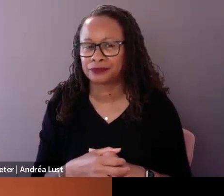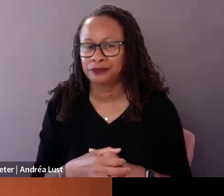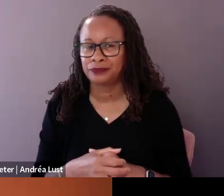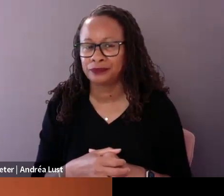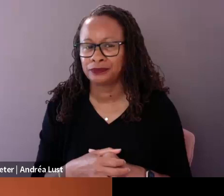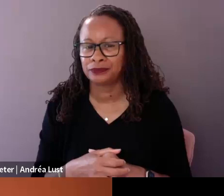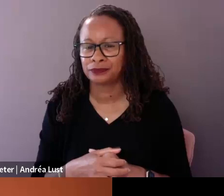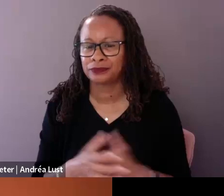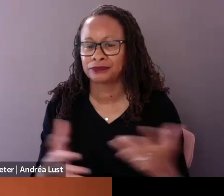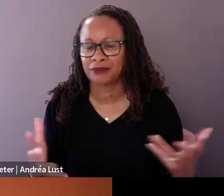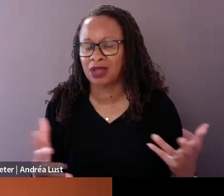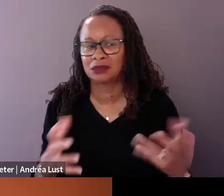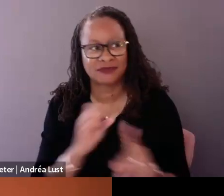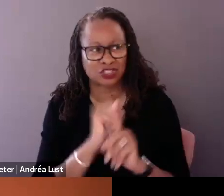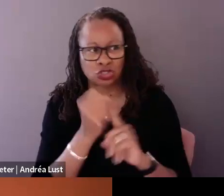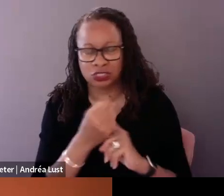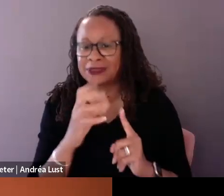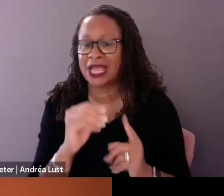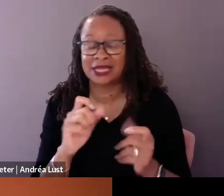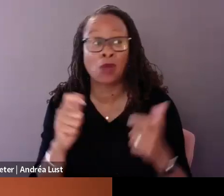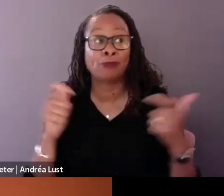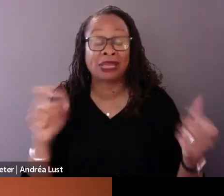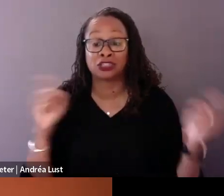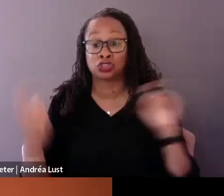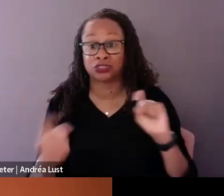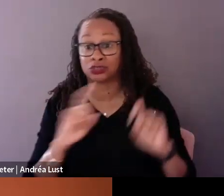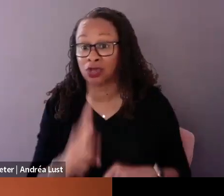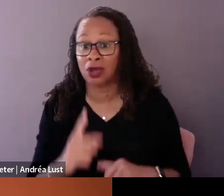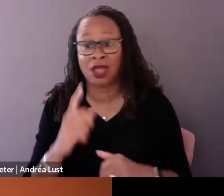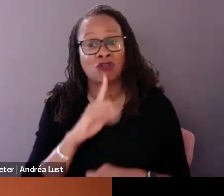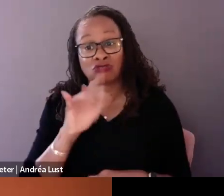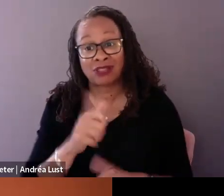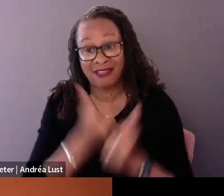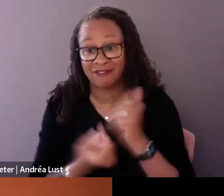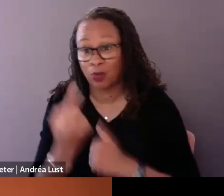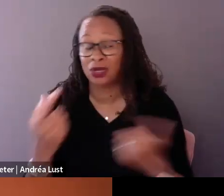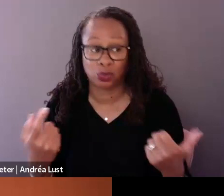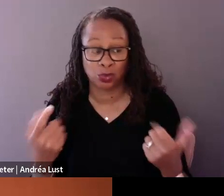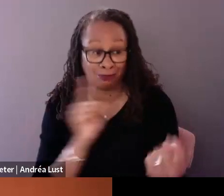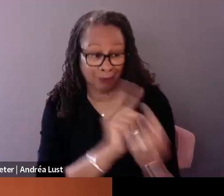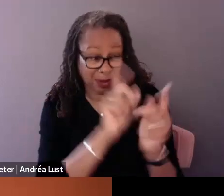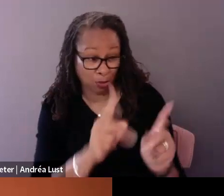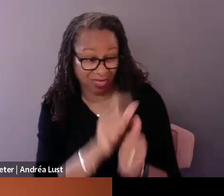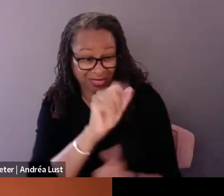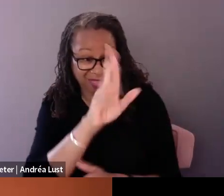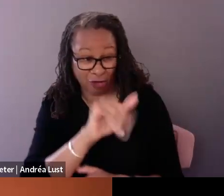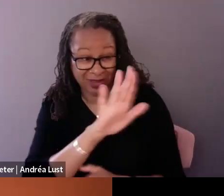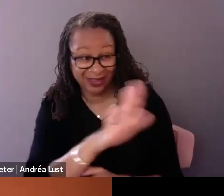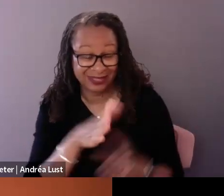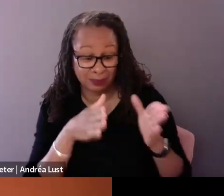the circumstances and changes were. But you know, really everyone that intersected with Larry's